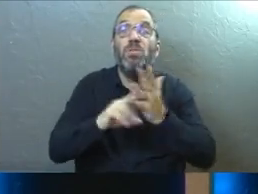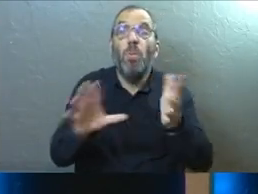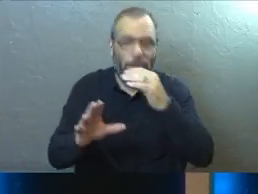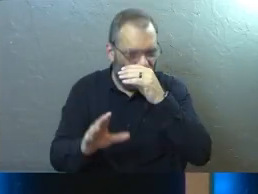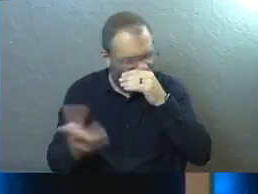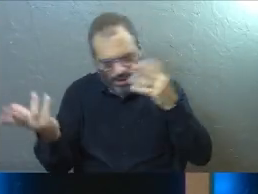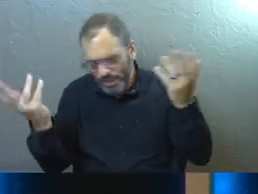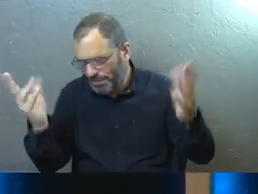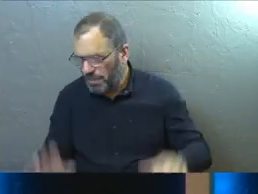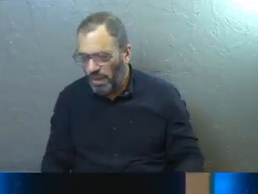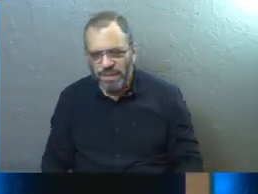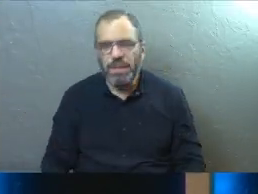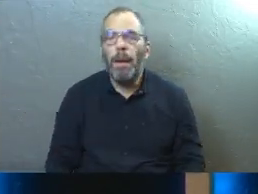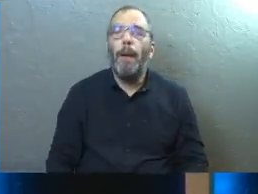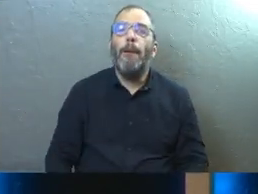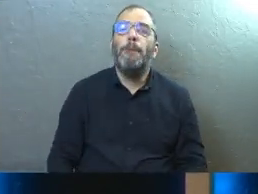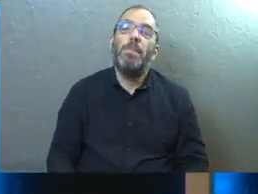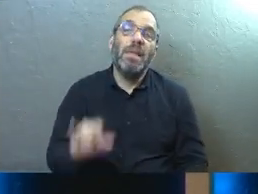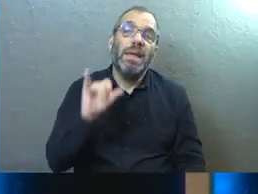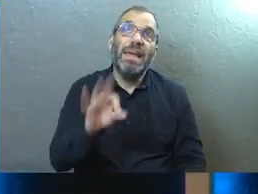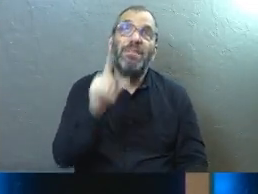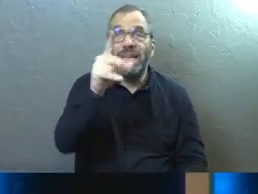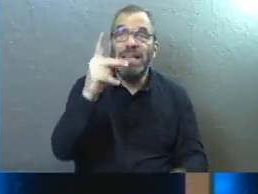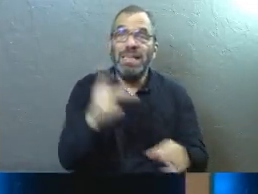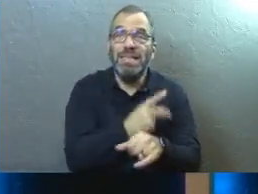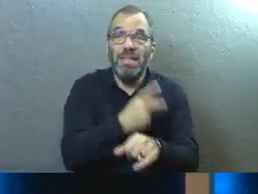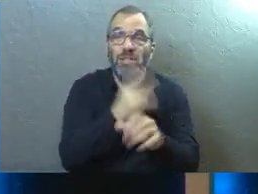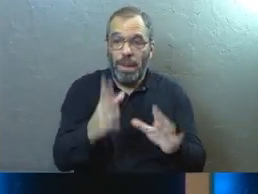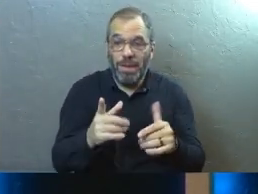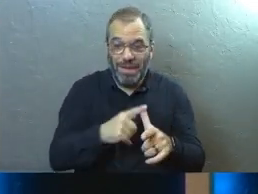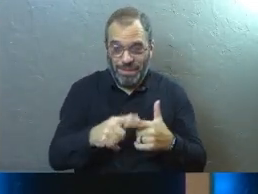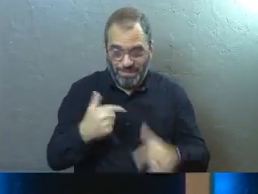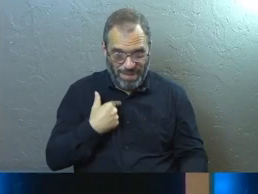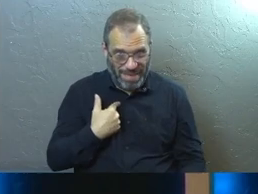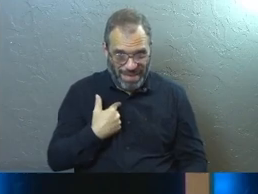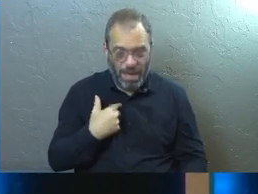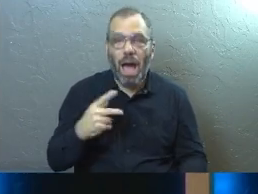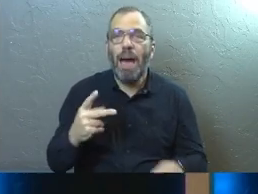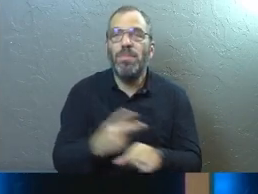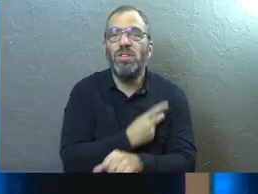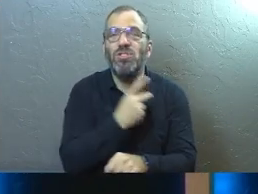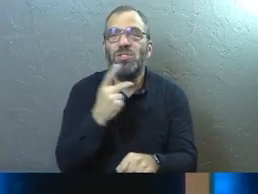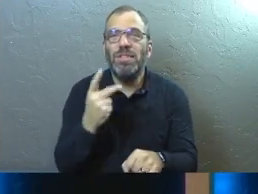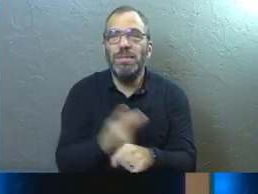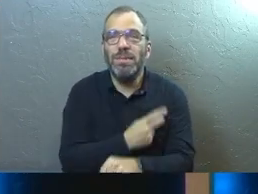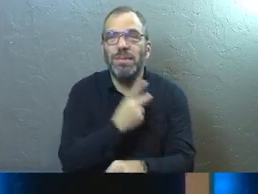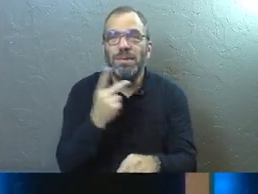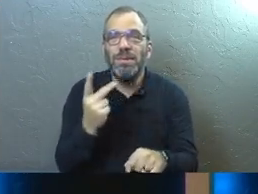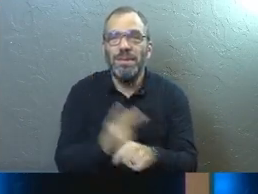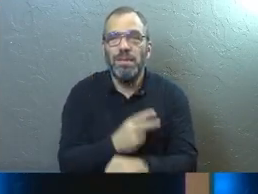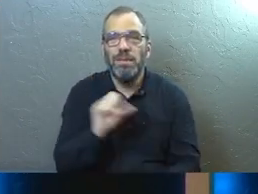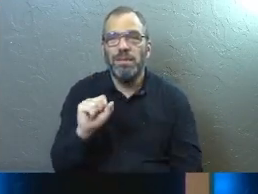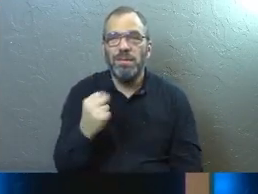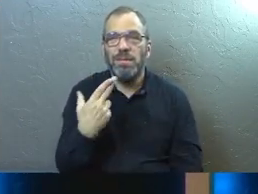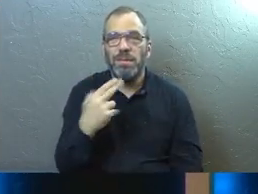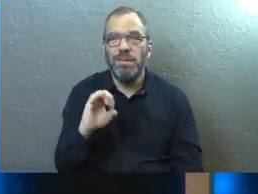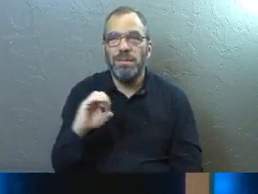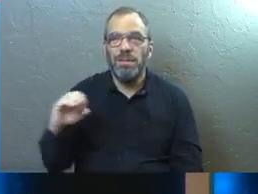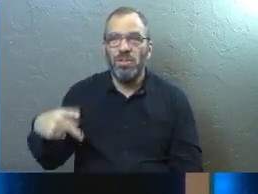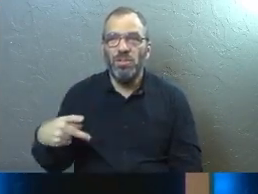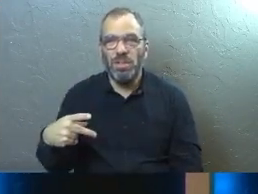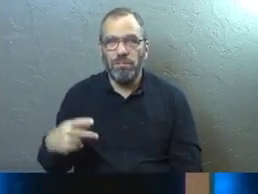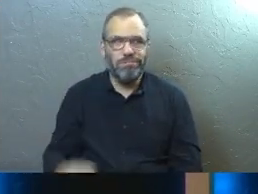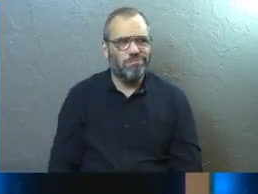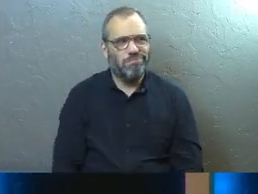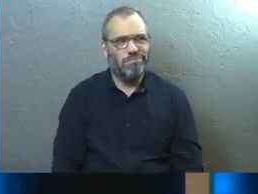means, obviously, we need to think about this, is that if he's the shepherd, we are then the sheep. Yeah. And let's just think about that, because that is